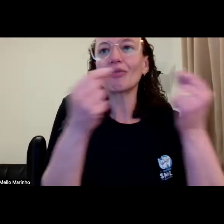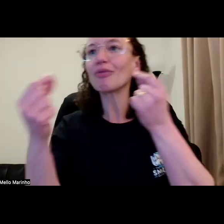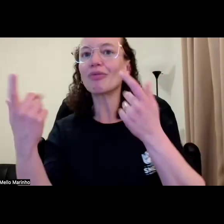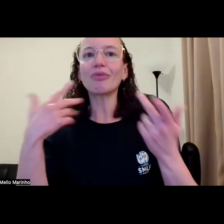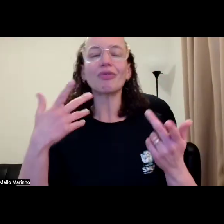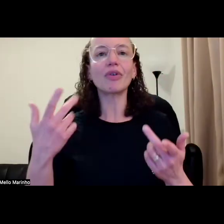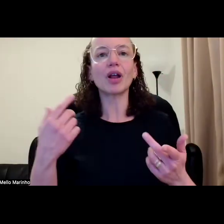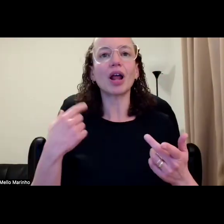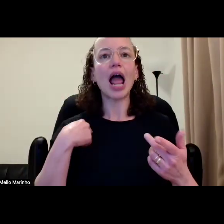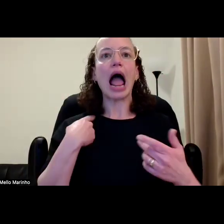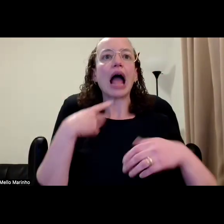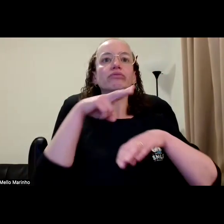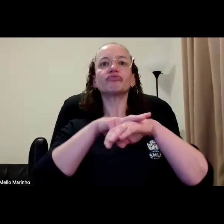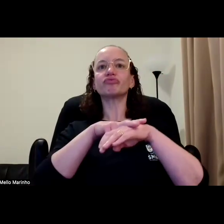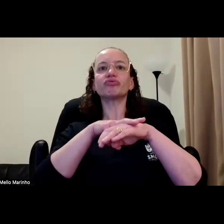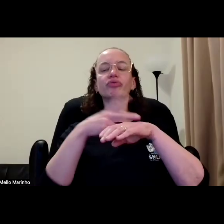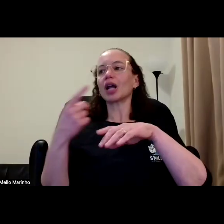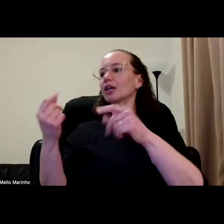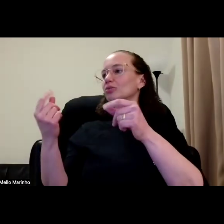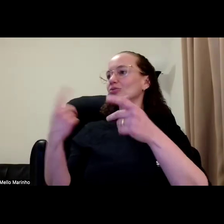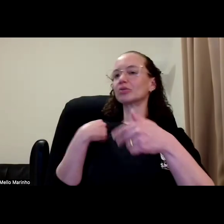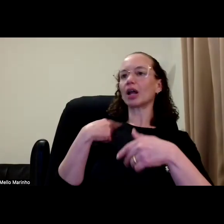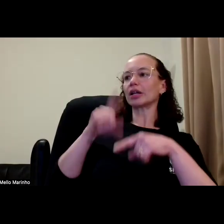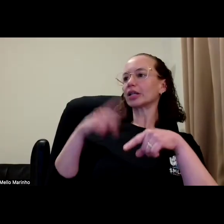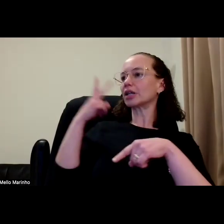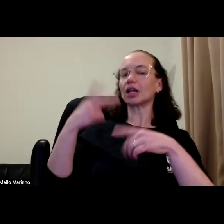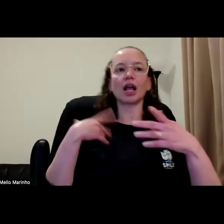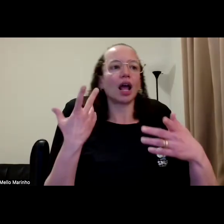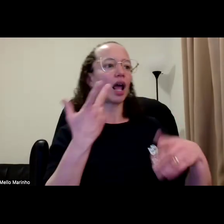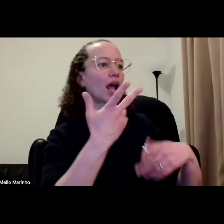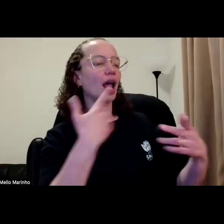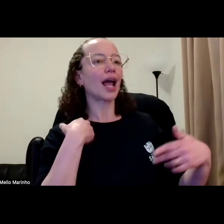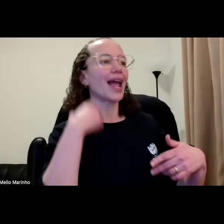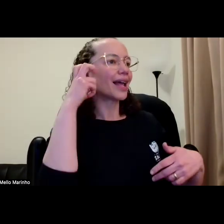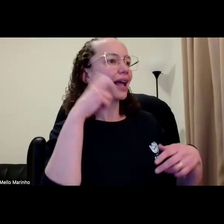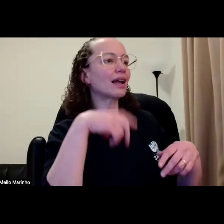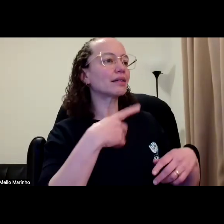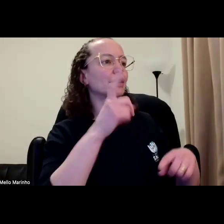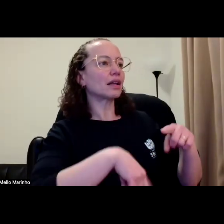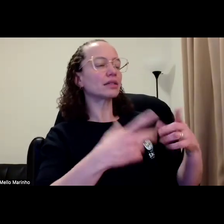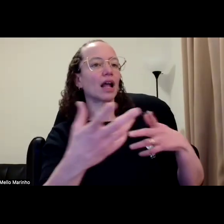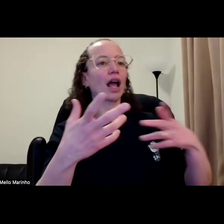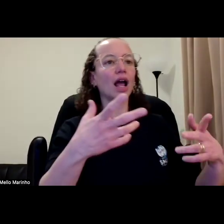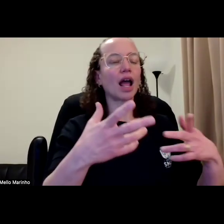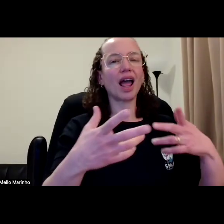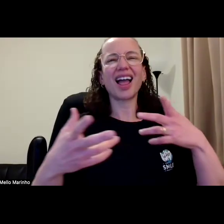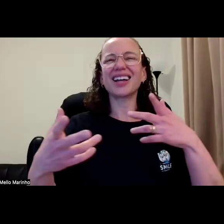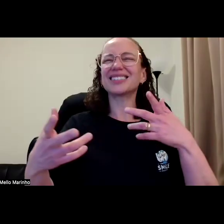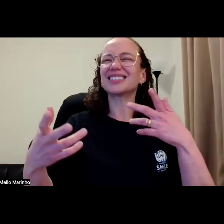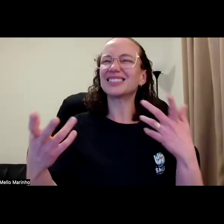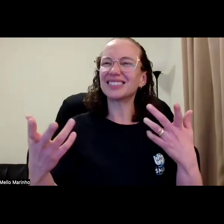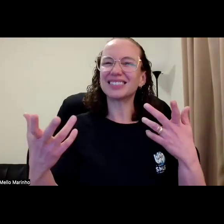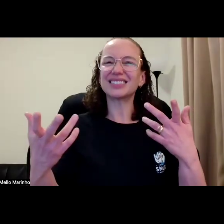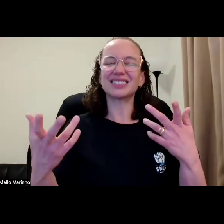put the VRI, where to set them up. And so I was just laying there while they were trying to figure it out. I couldn't see the VRI. I couldn't hear what was